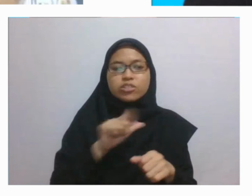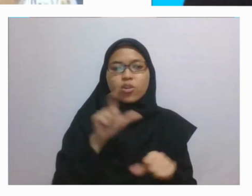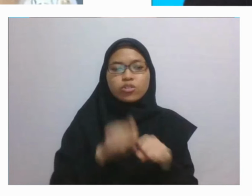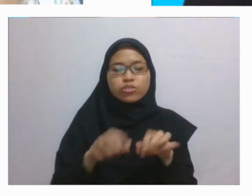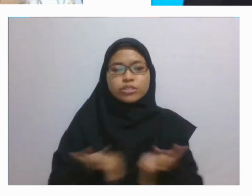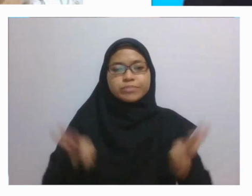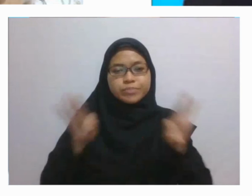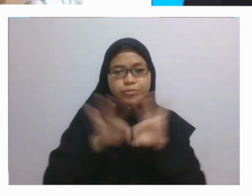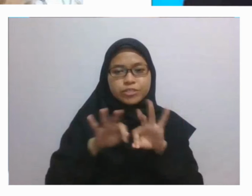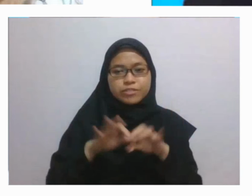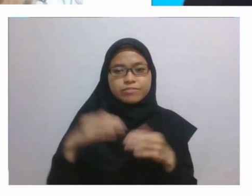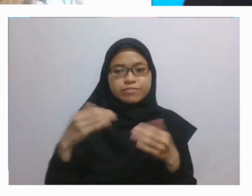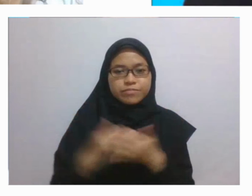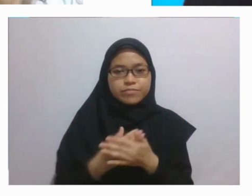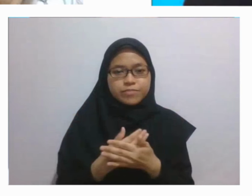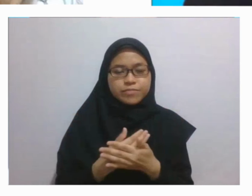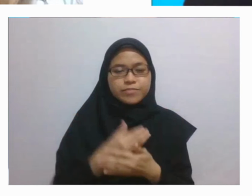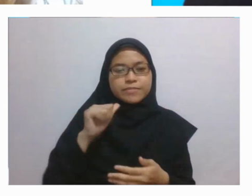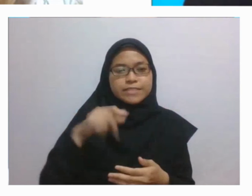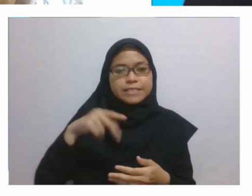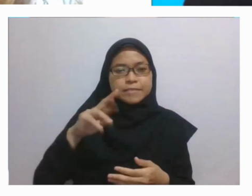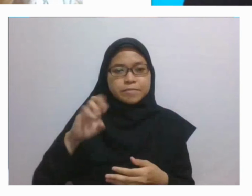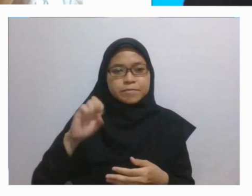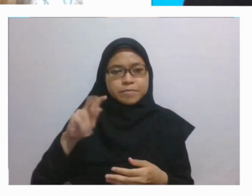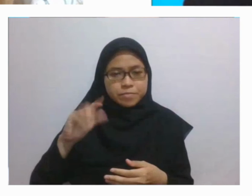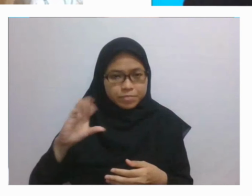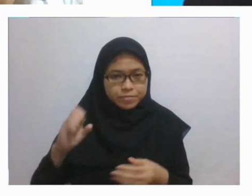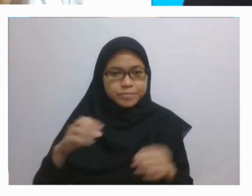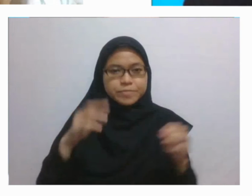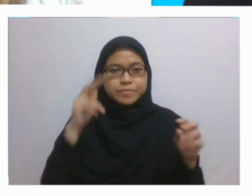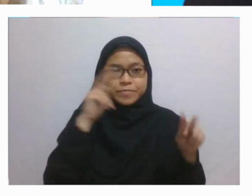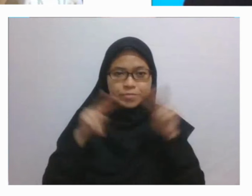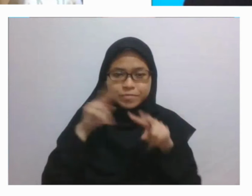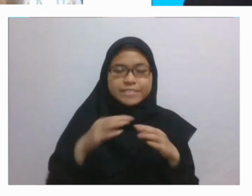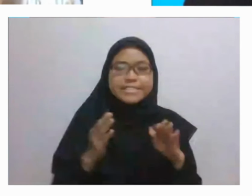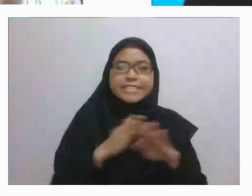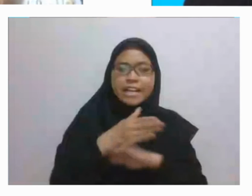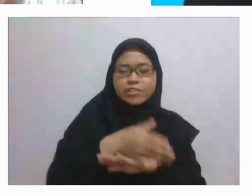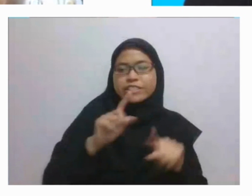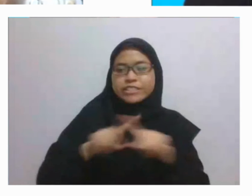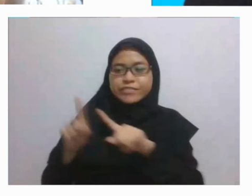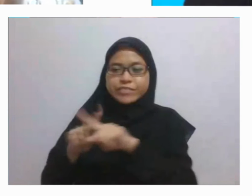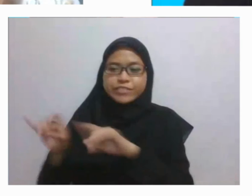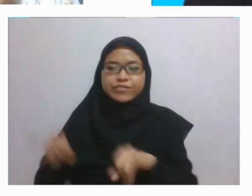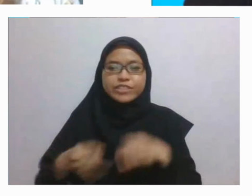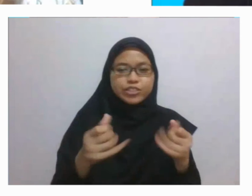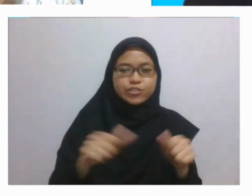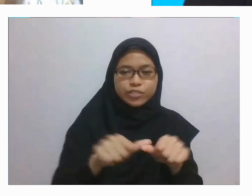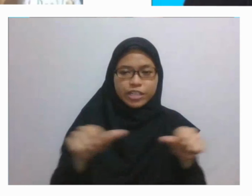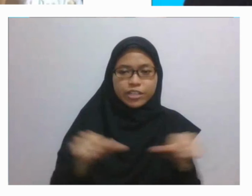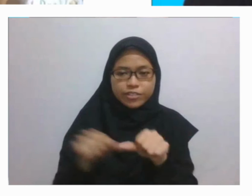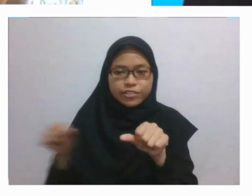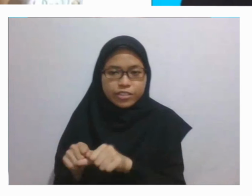these new approaches to monitoring that cut across different issue areas will help do that as well.